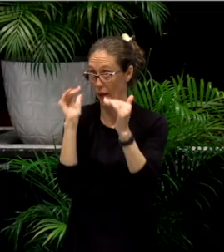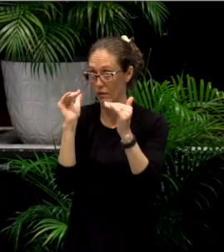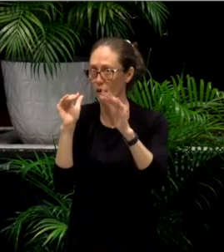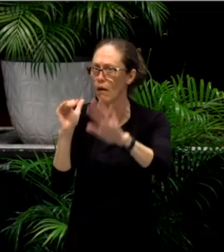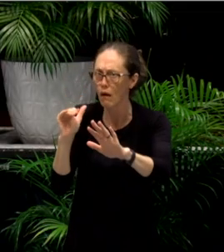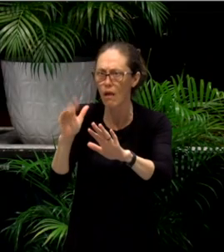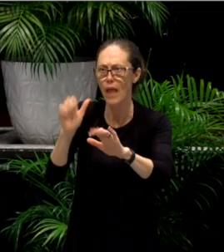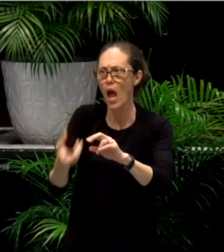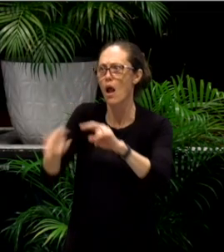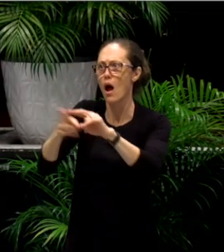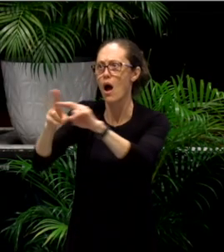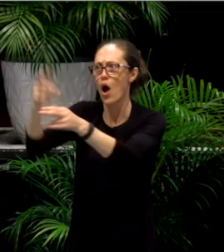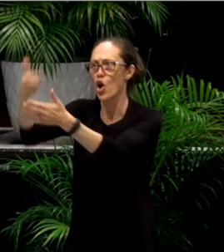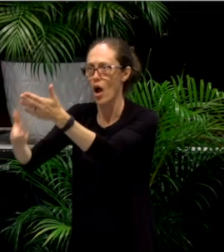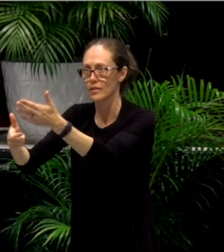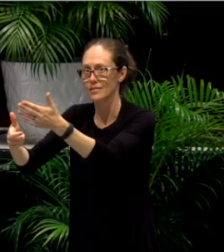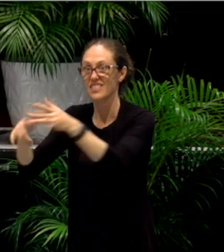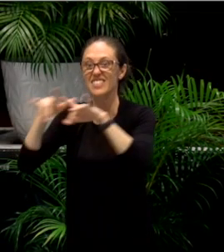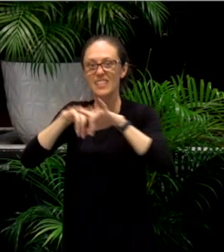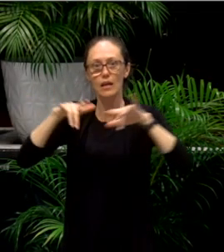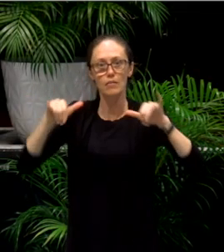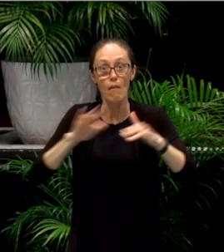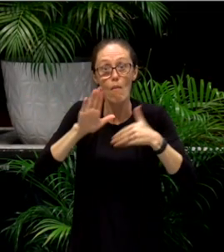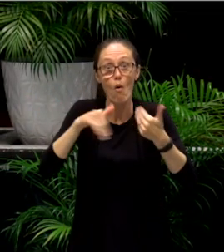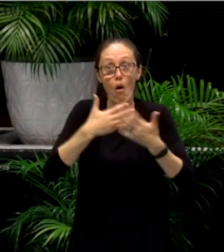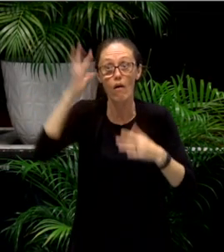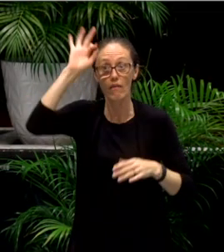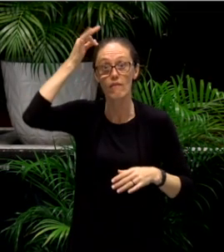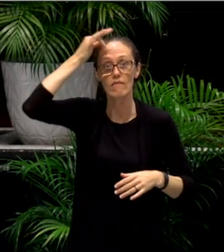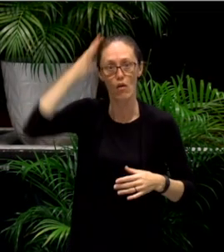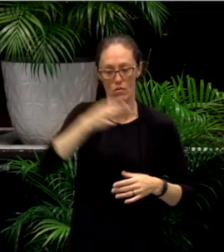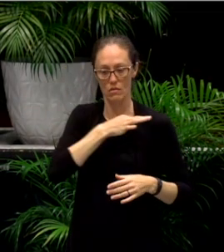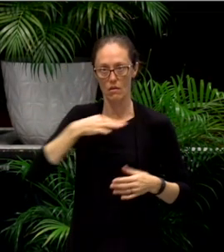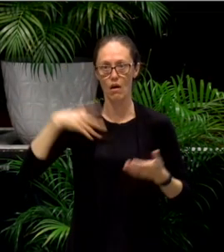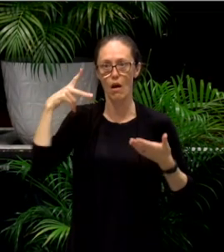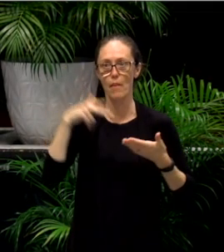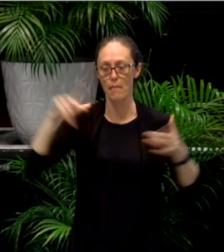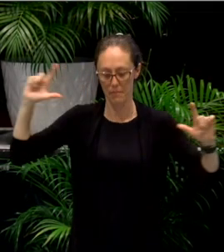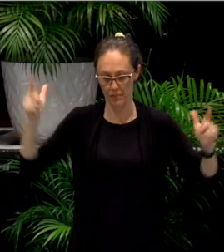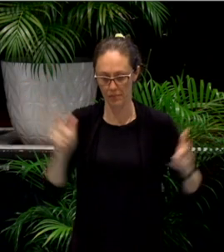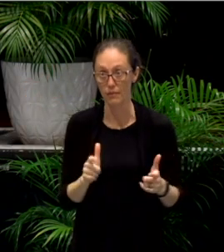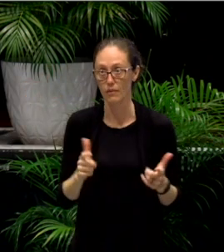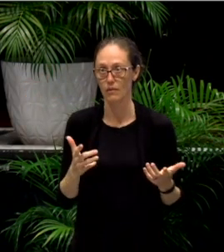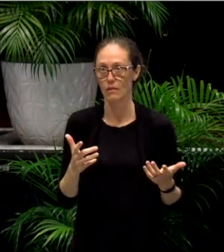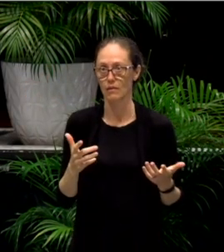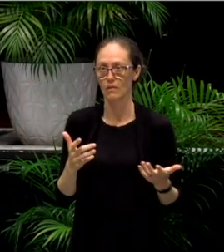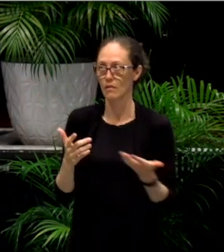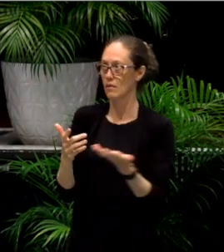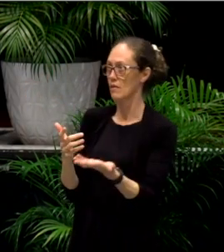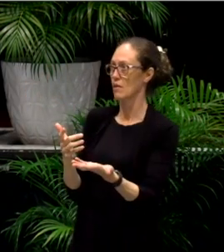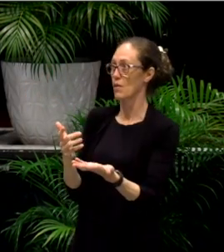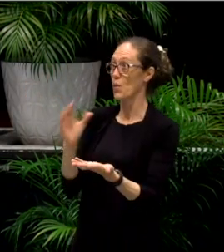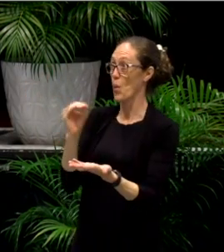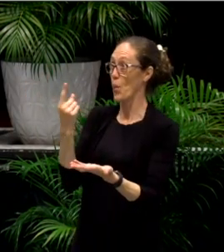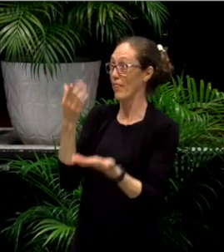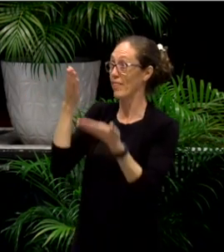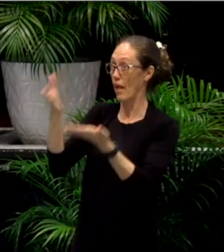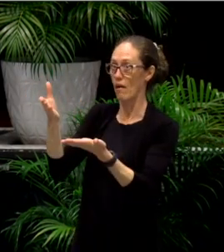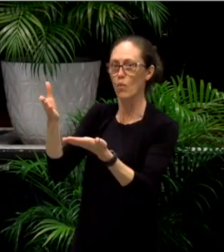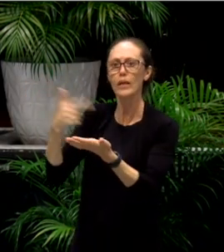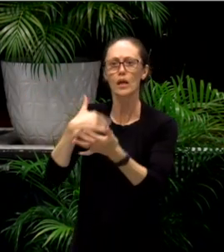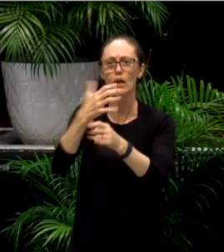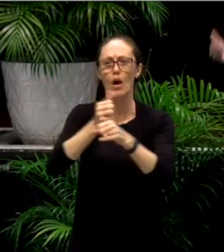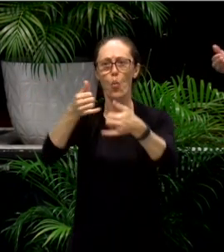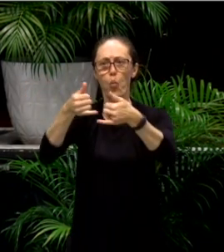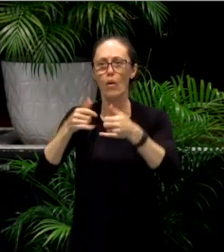time that all of those federal personnel reductions have occurred. You know, if there's no one there to process an award or